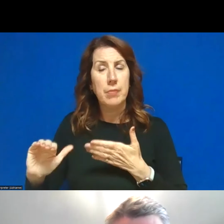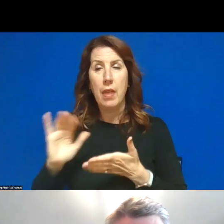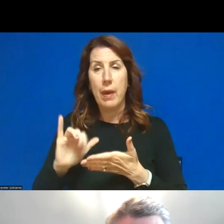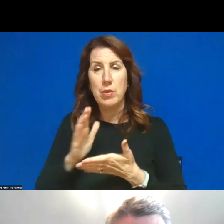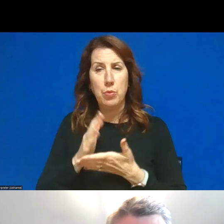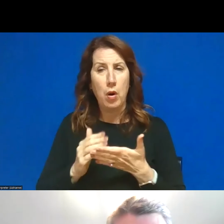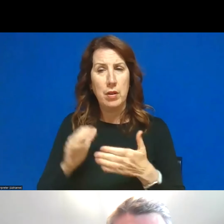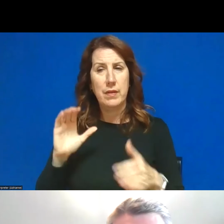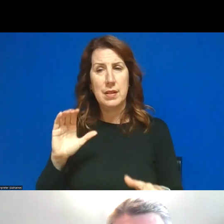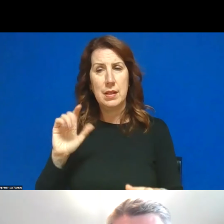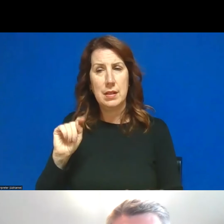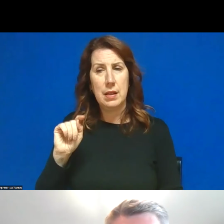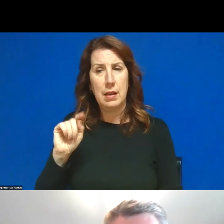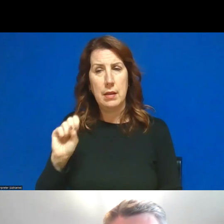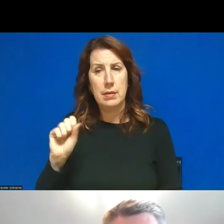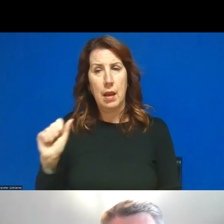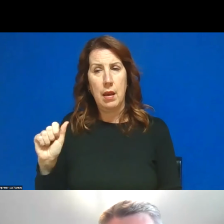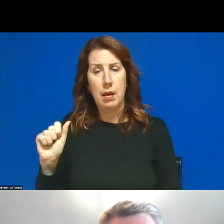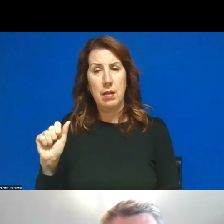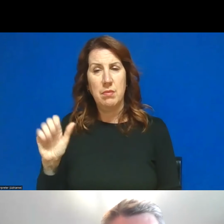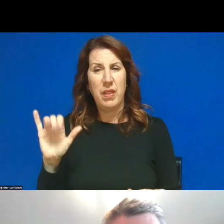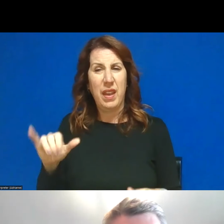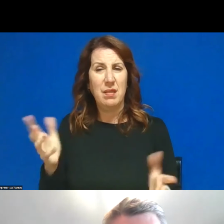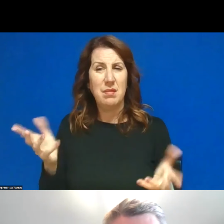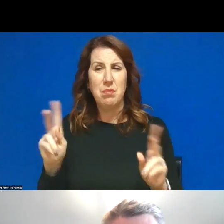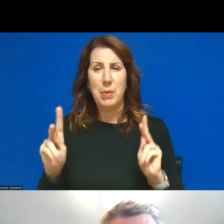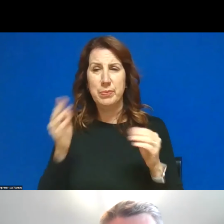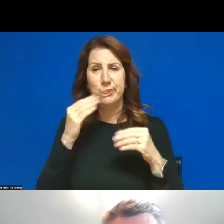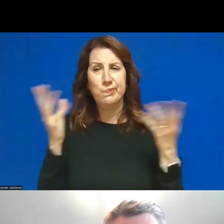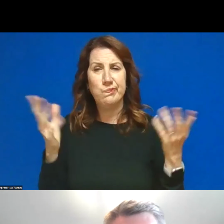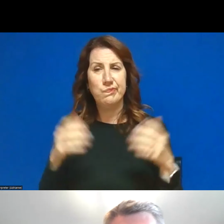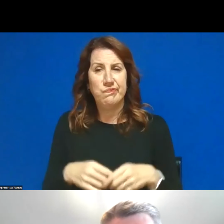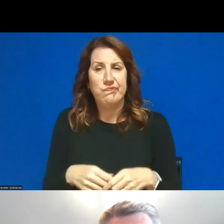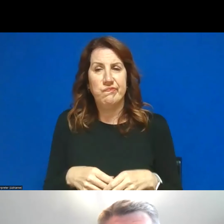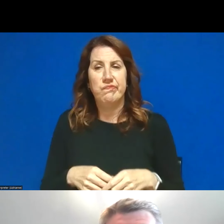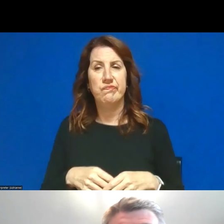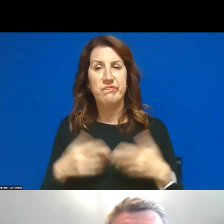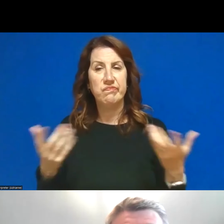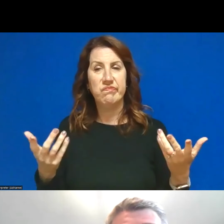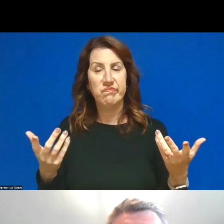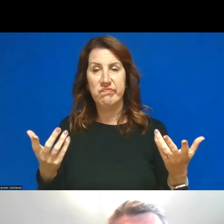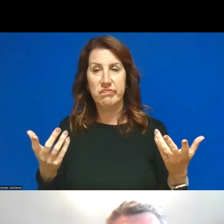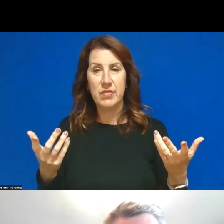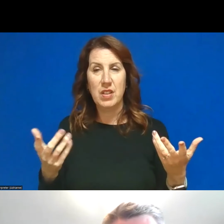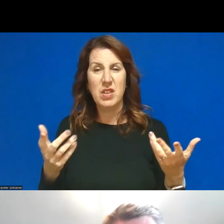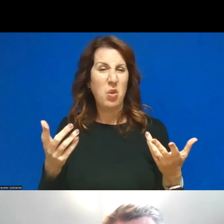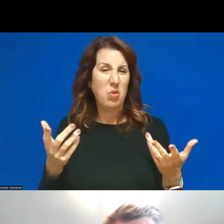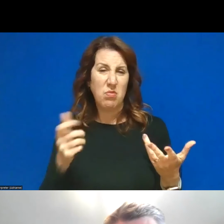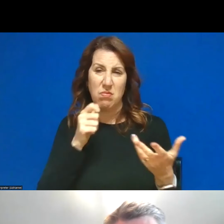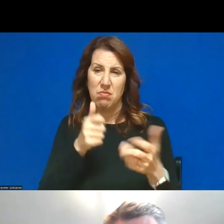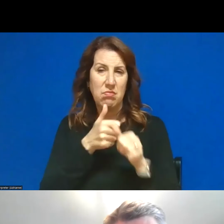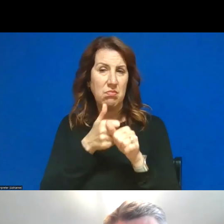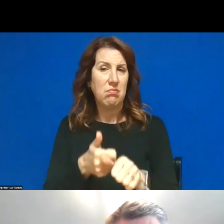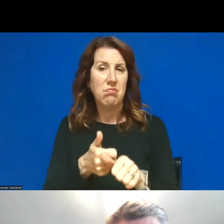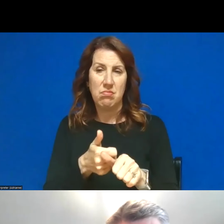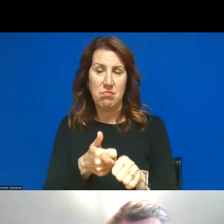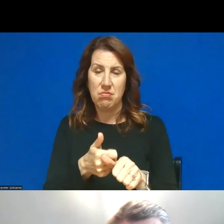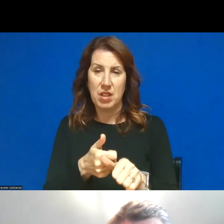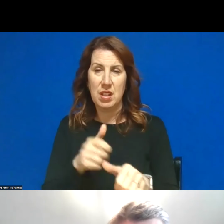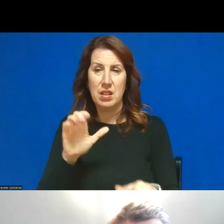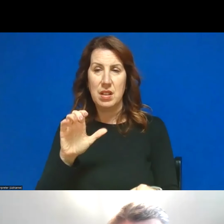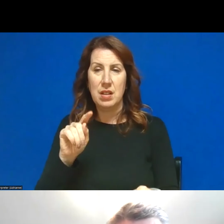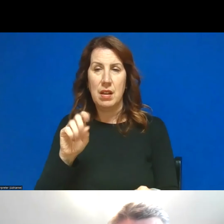CTSA. None of these are particularly compelling, and sure enough, there has not been widespread deployment of the CTSA mechanism throughout